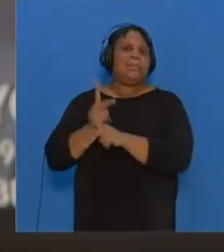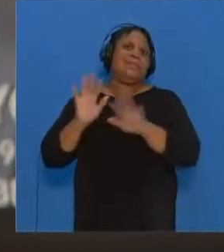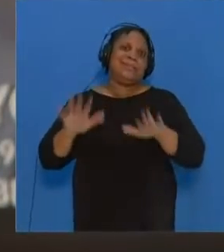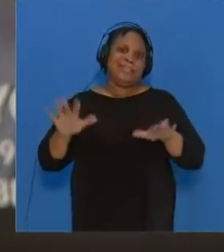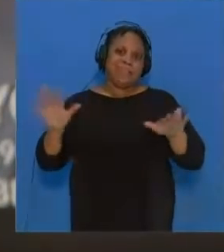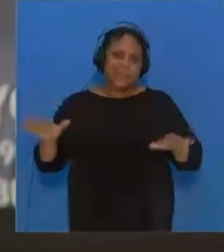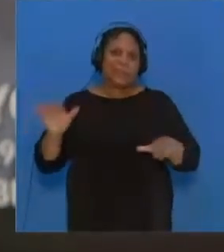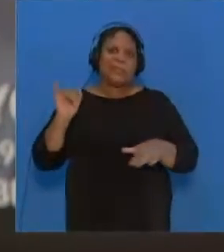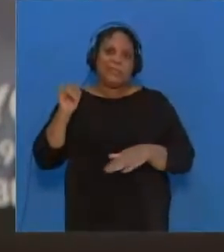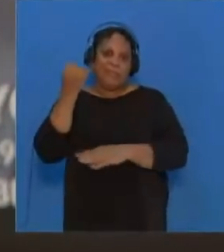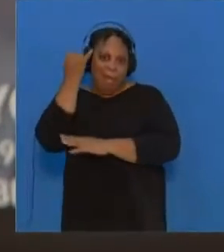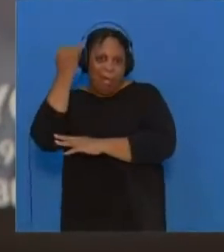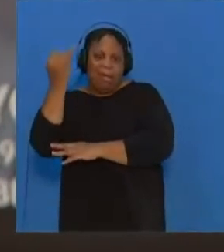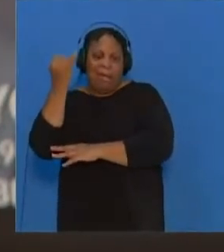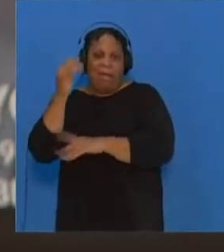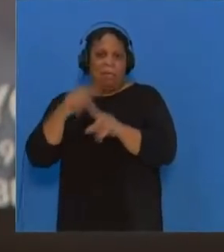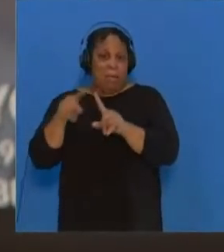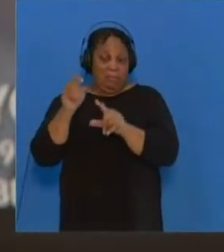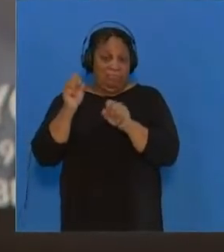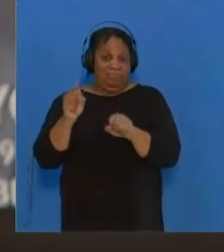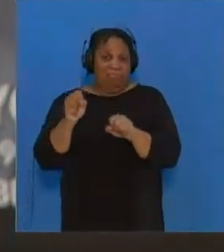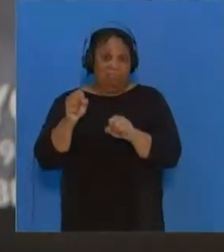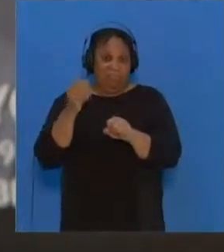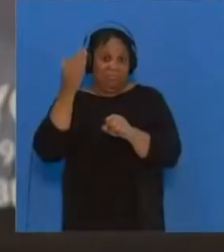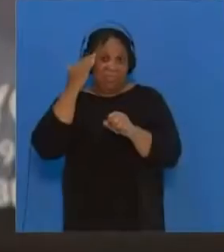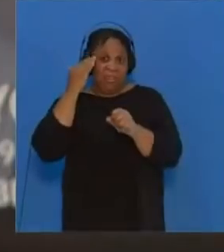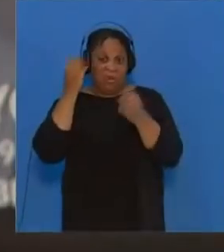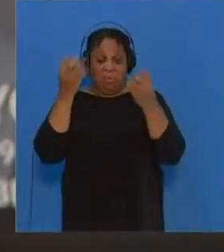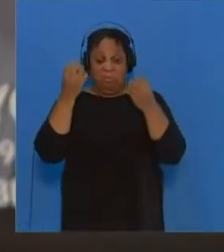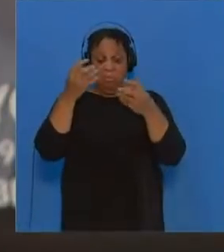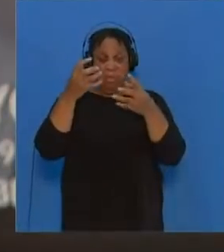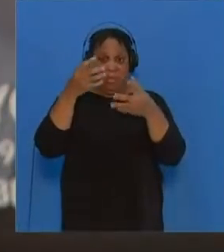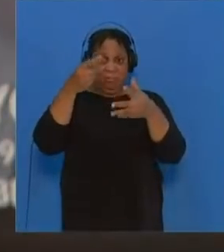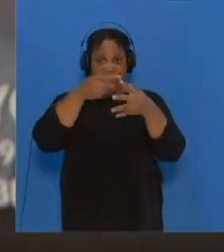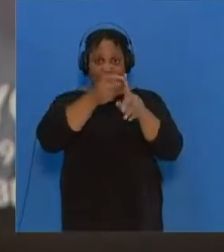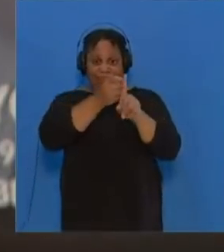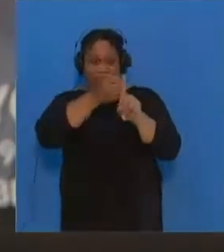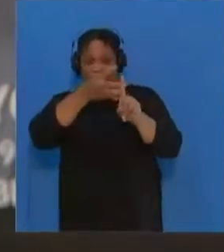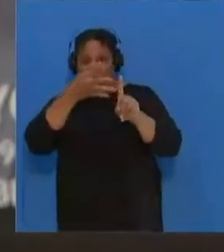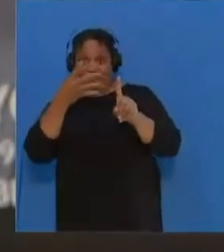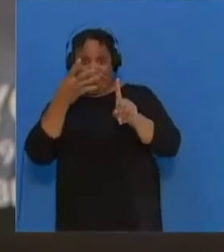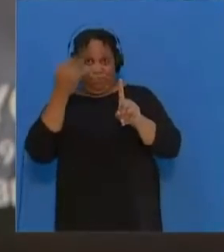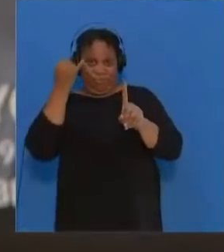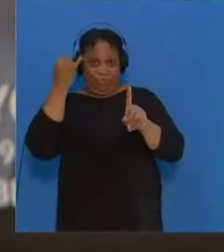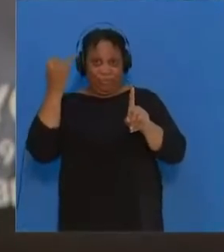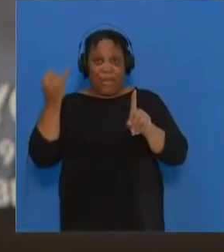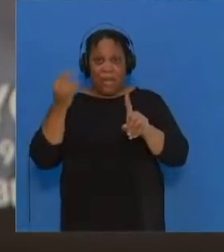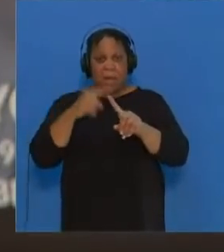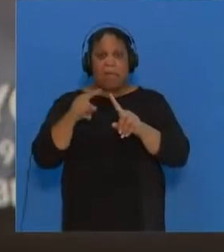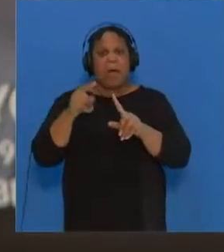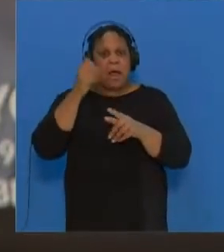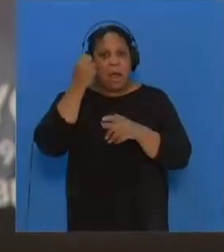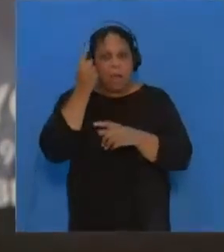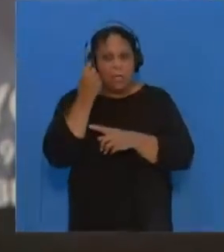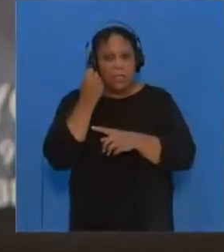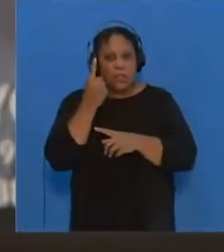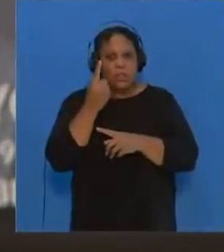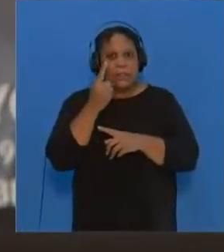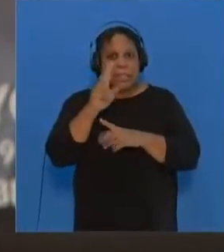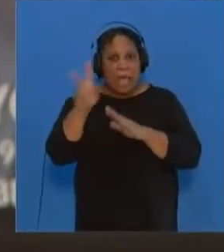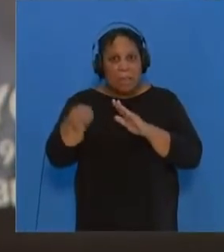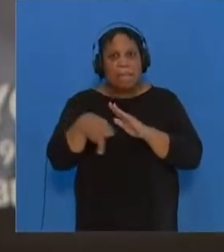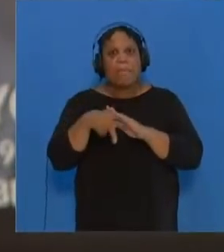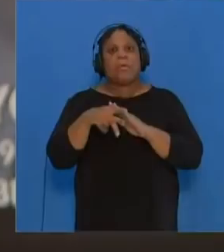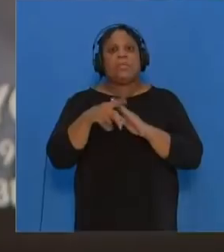in that scenario. But as you can imagine, there are an infinite number of scenarios. And I think what people have to understand is the principle. The principle is